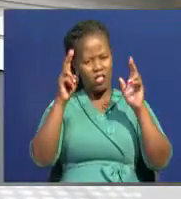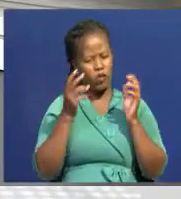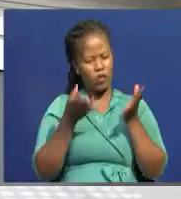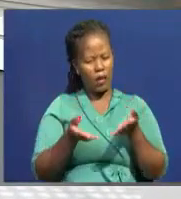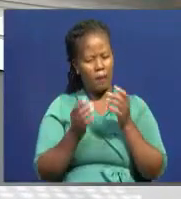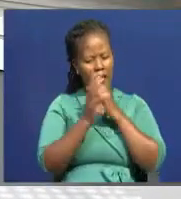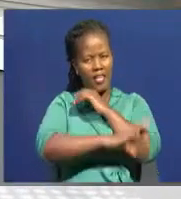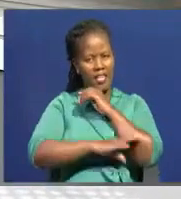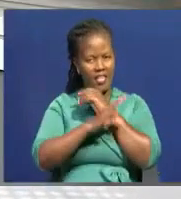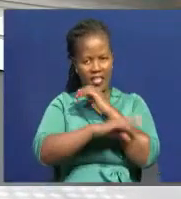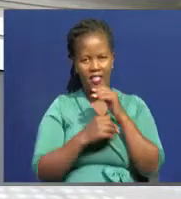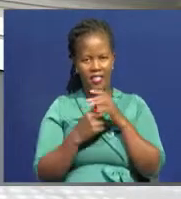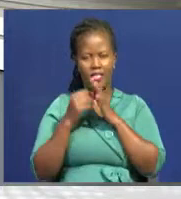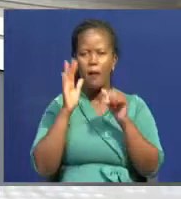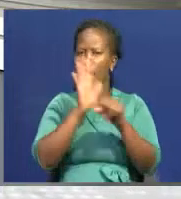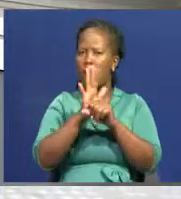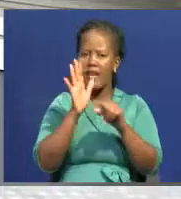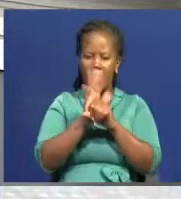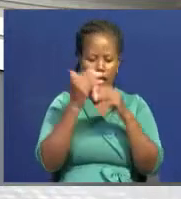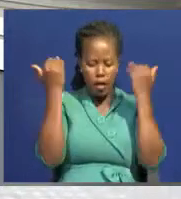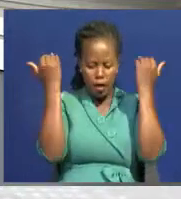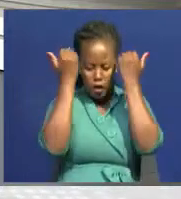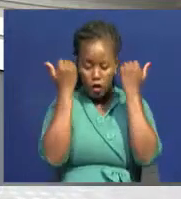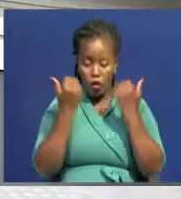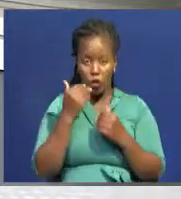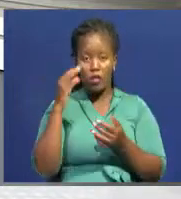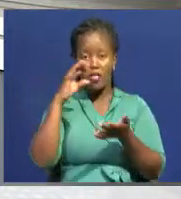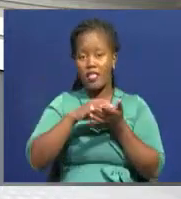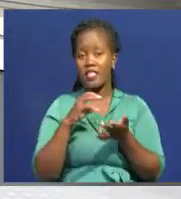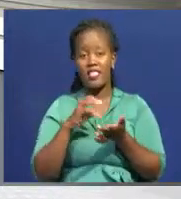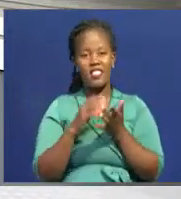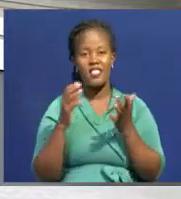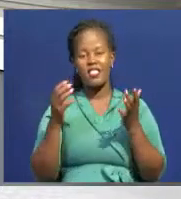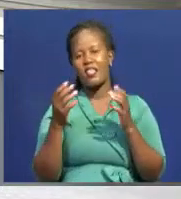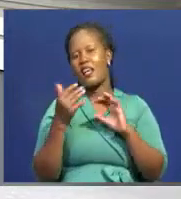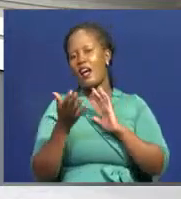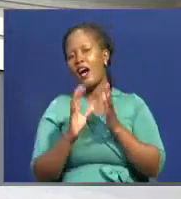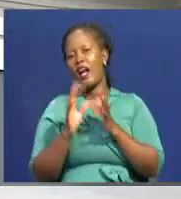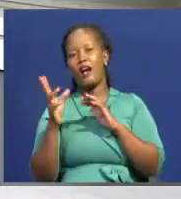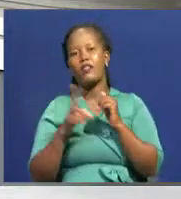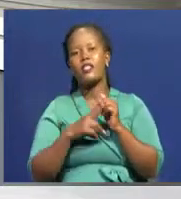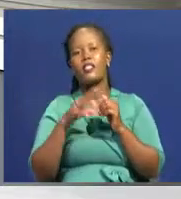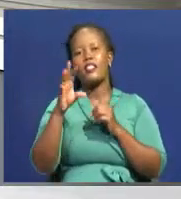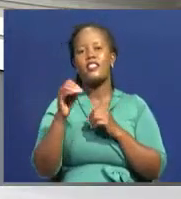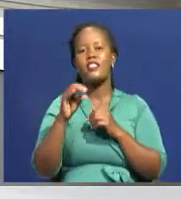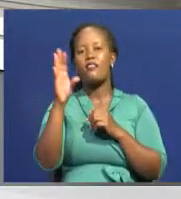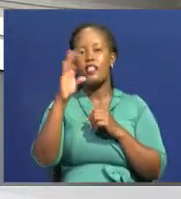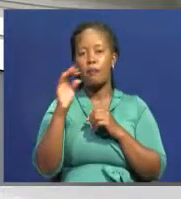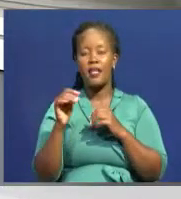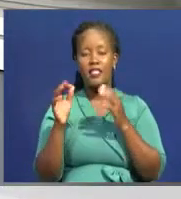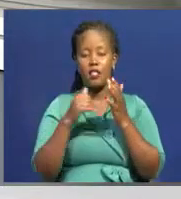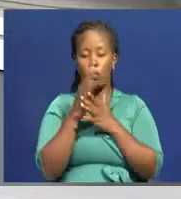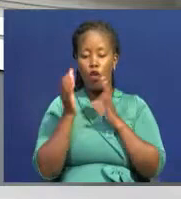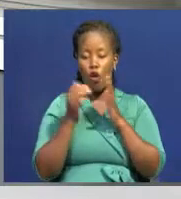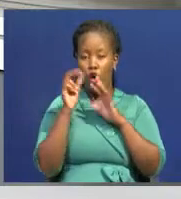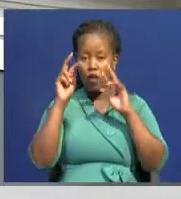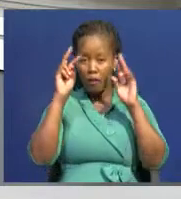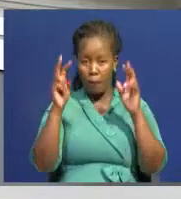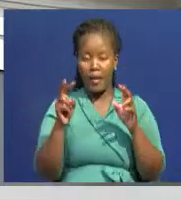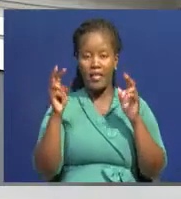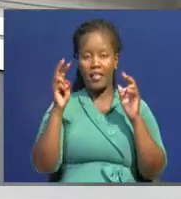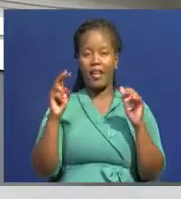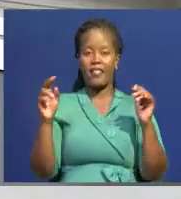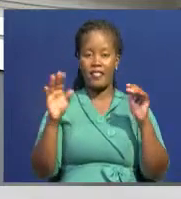you look at the bulk of all the court cases that we have in the court, maybe it's about 70% are all touching on matters land,